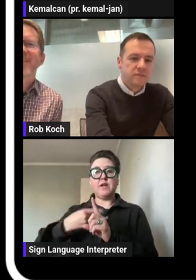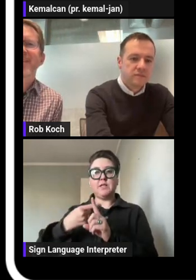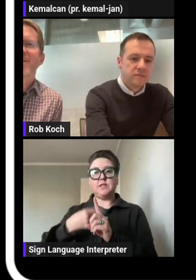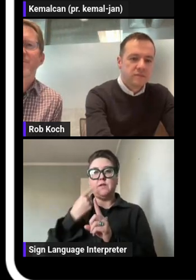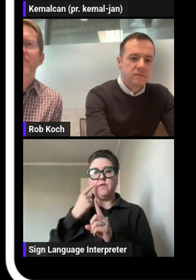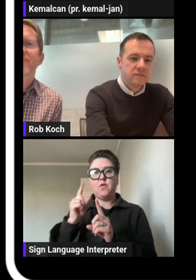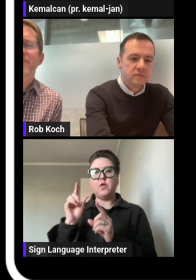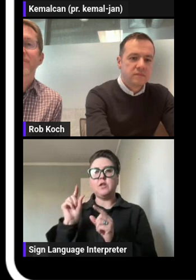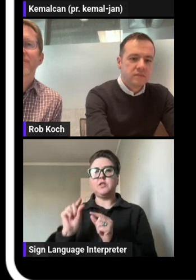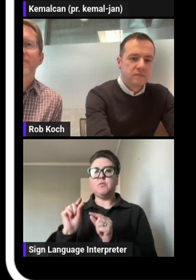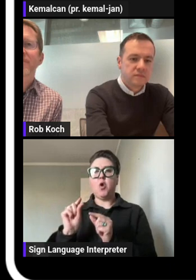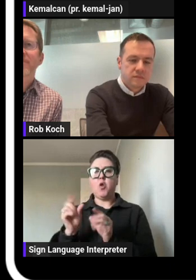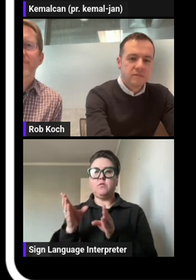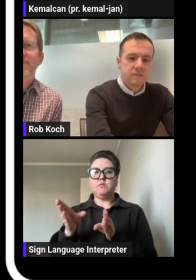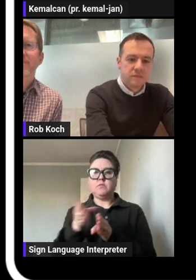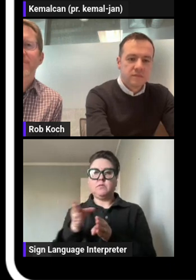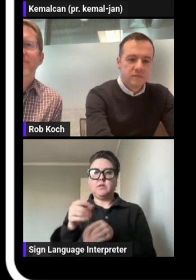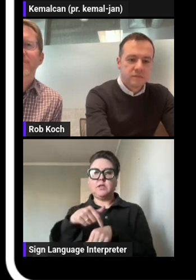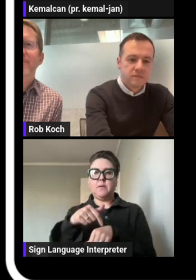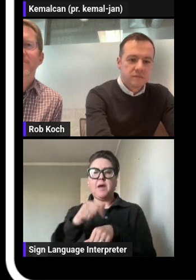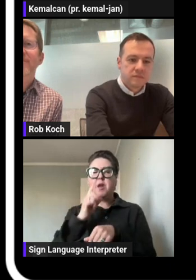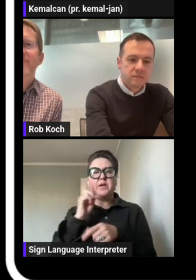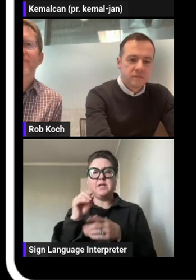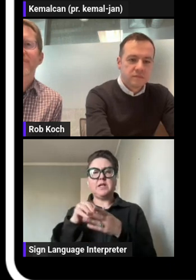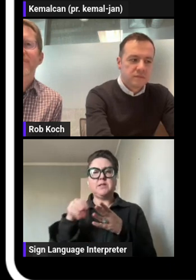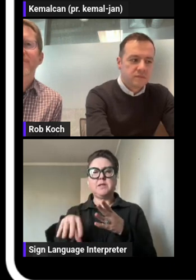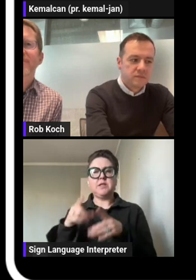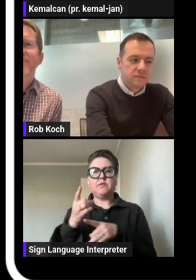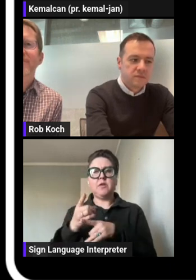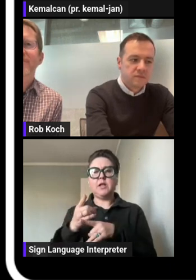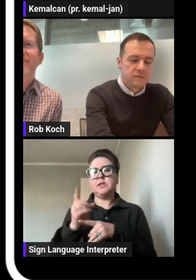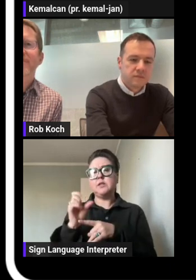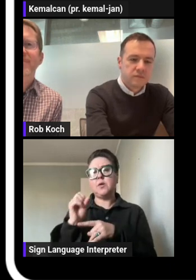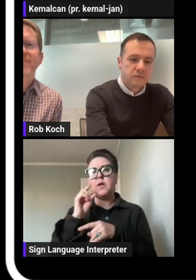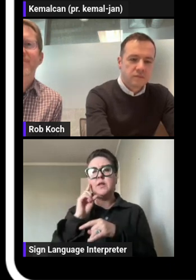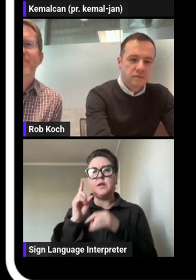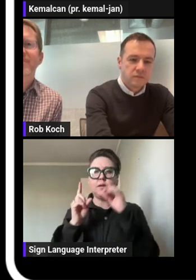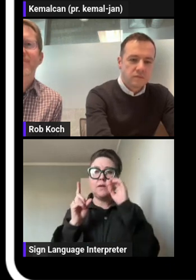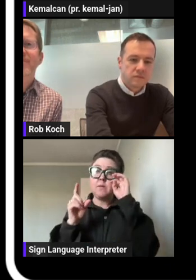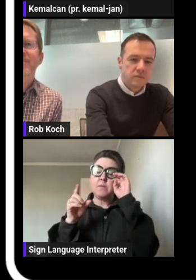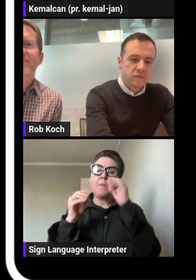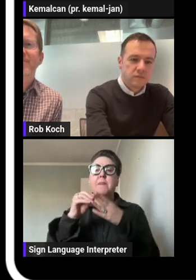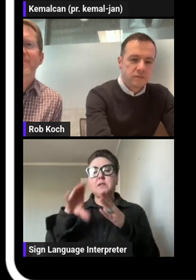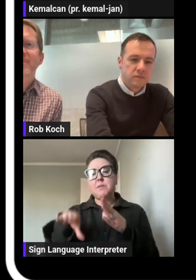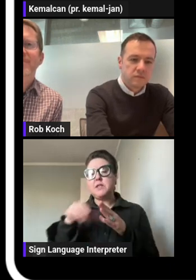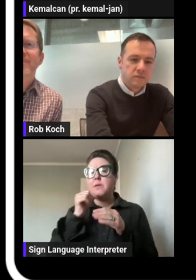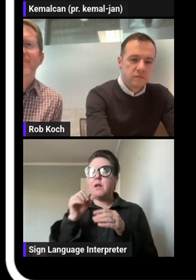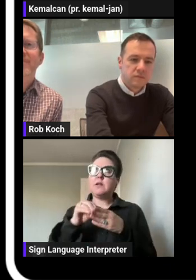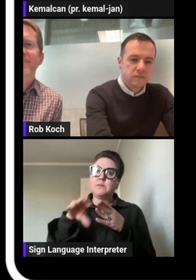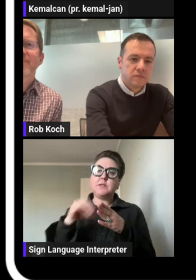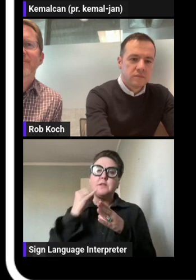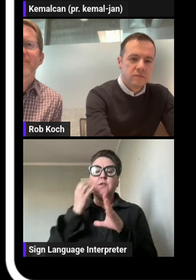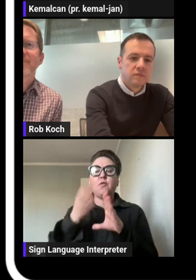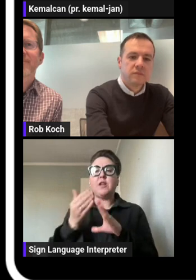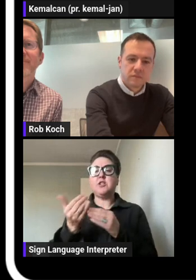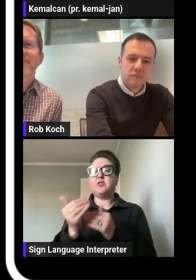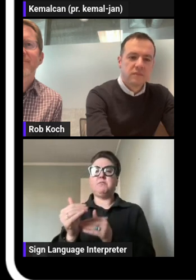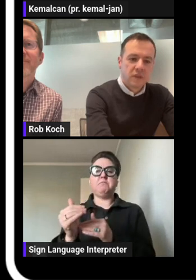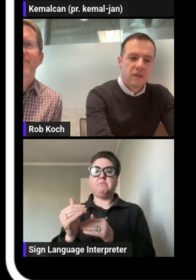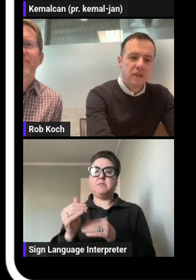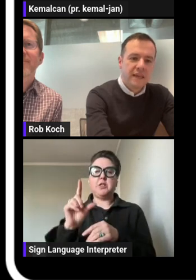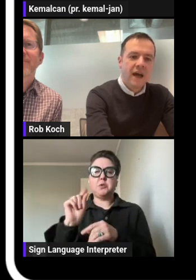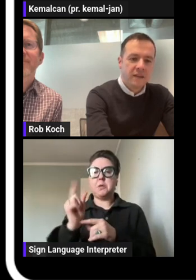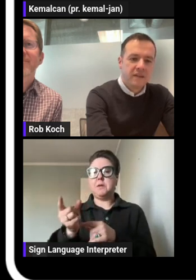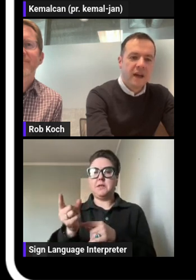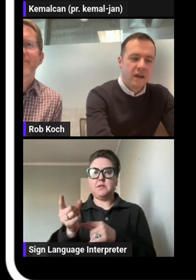a small period of time. And I don't think it's that expensive. Like it is expensive, but not expensive if you're running it for a limited time, like you said, 20